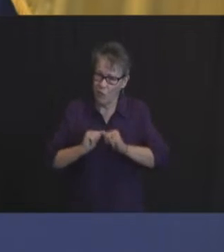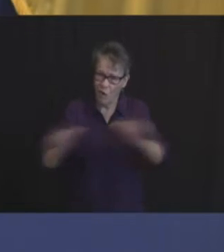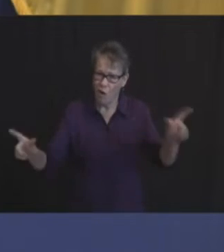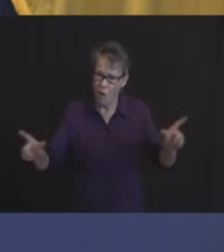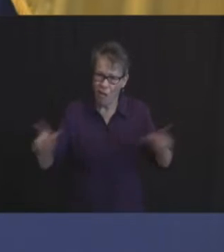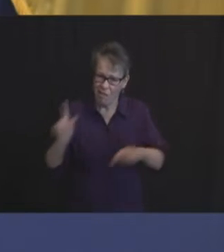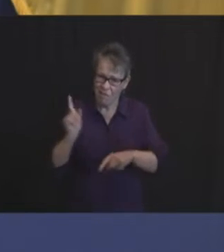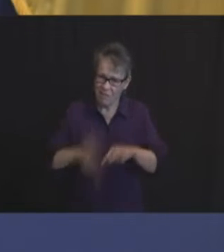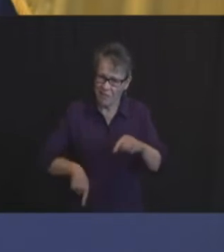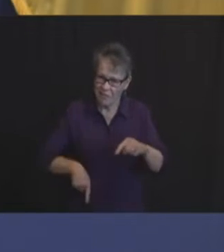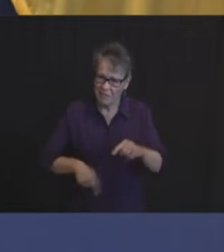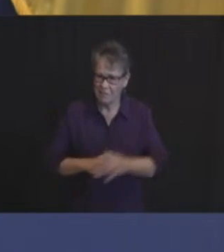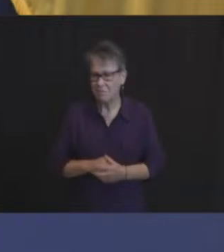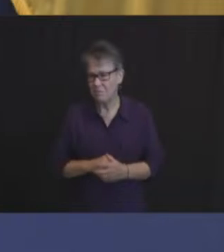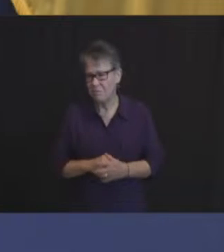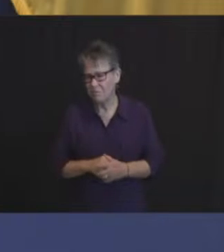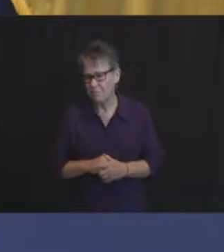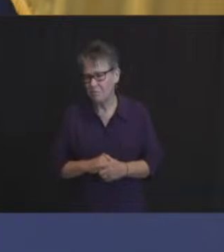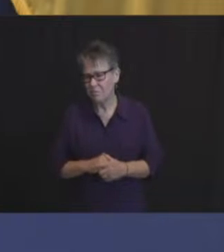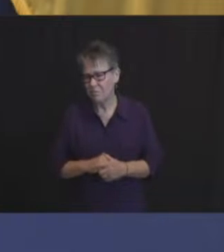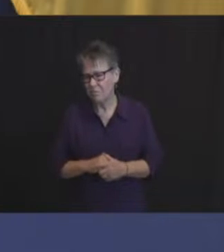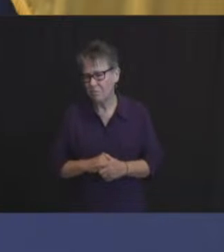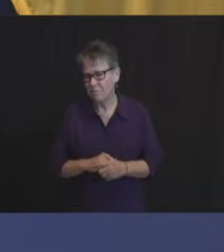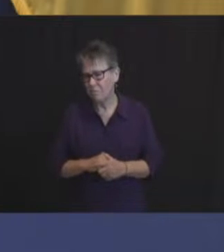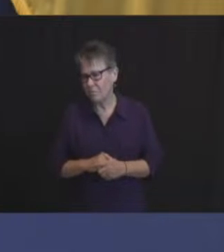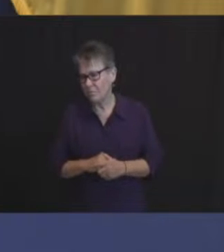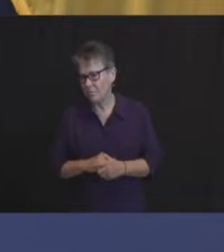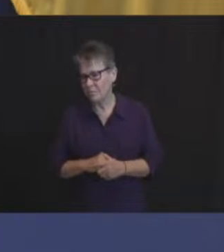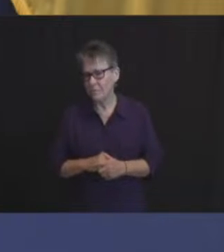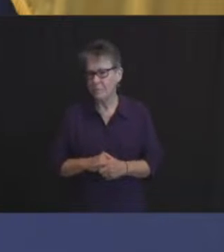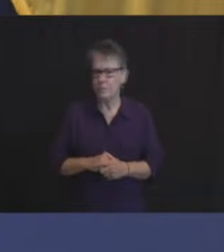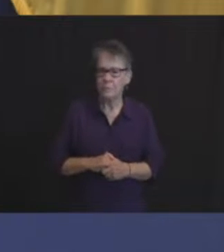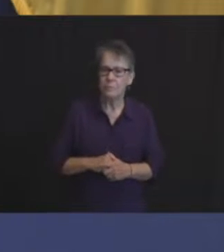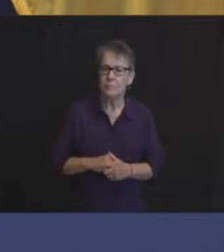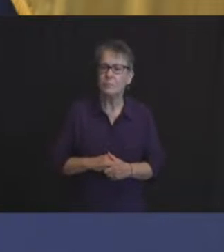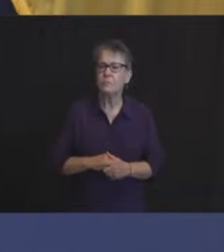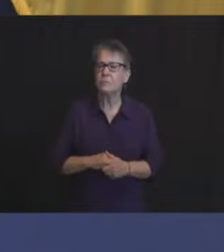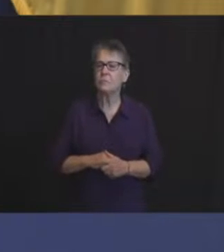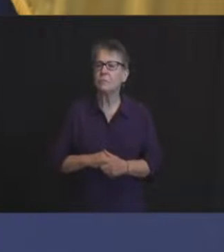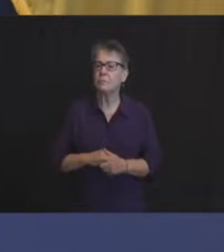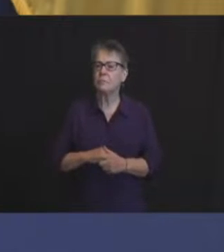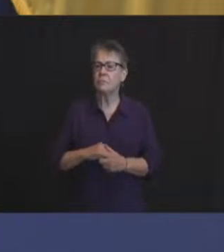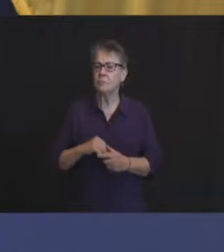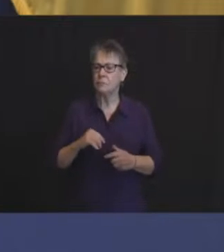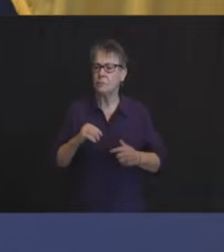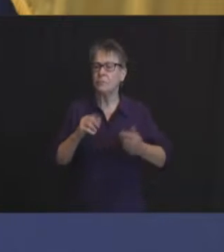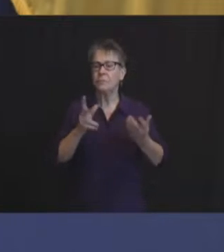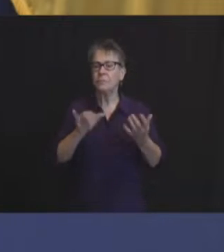Learning may hold a planned protest on Wednesday. They feel that